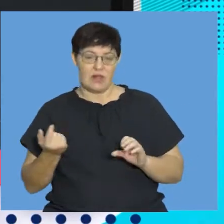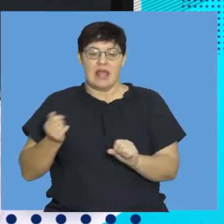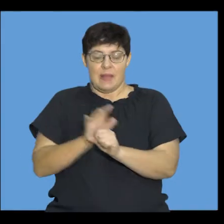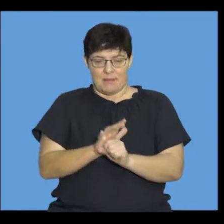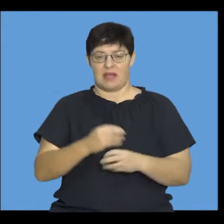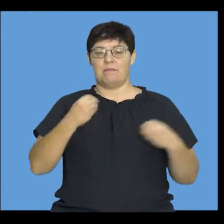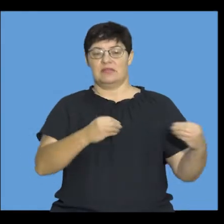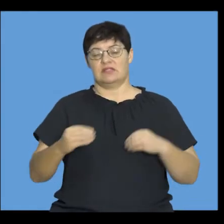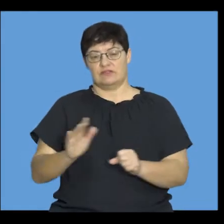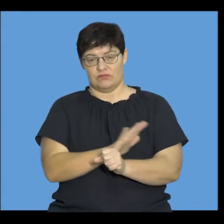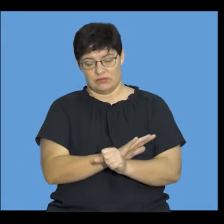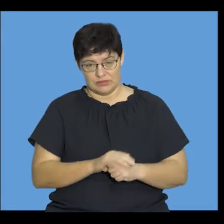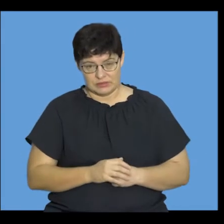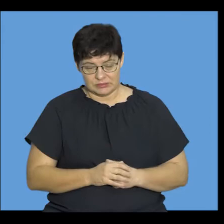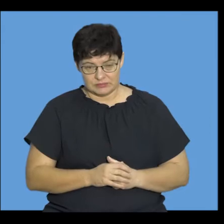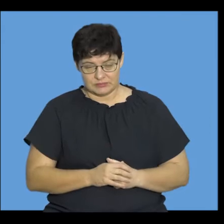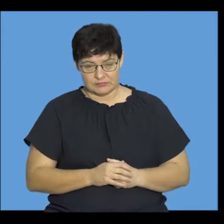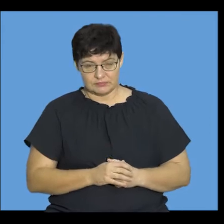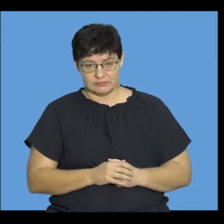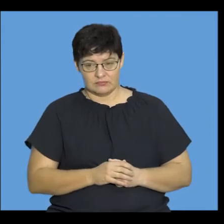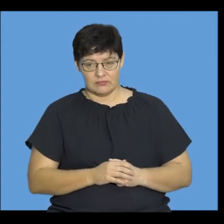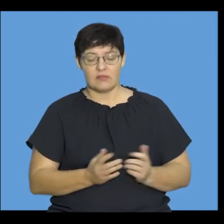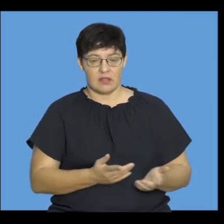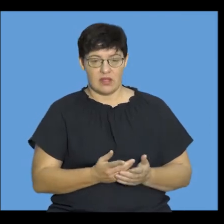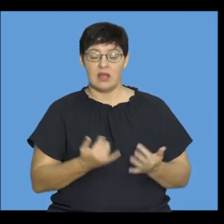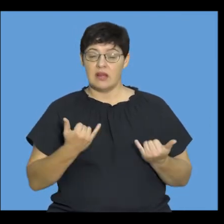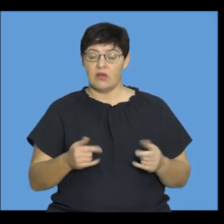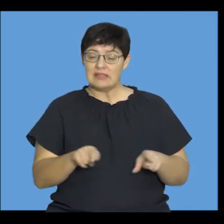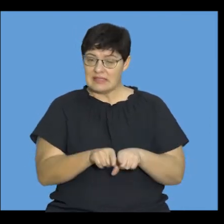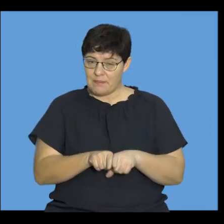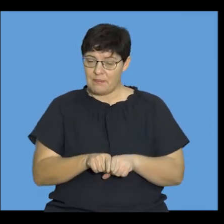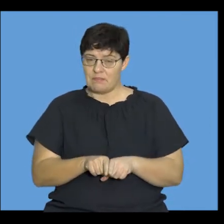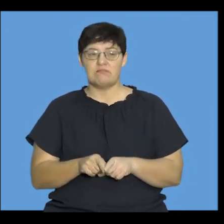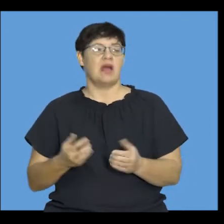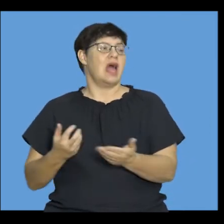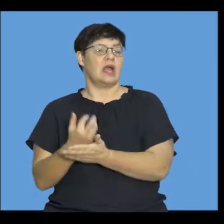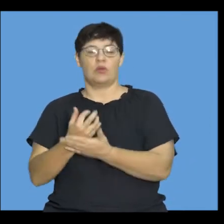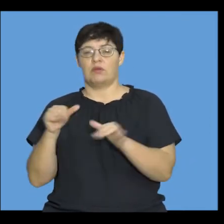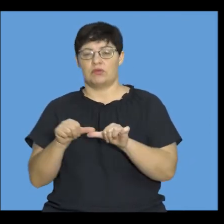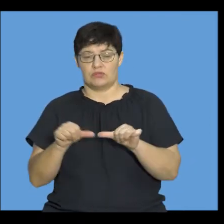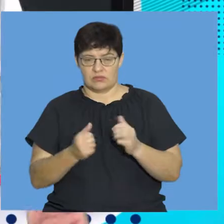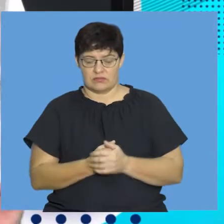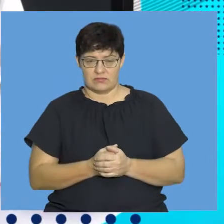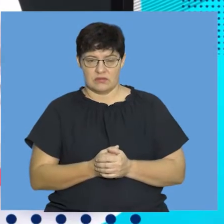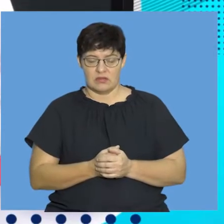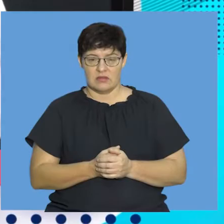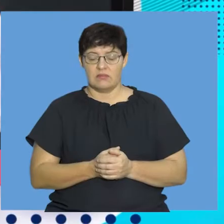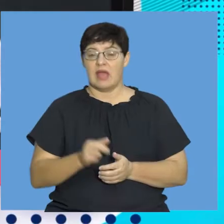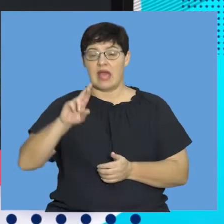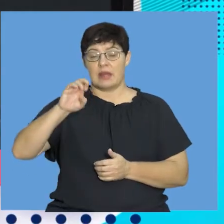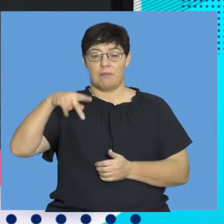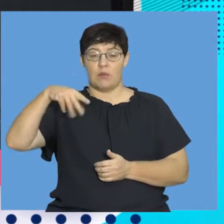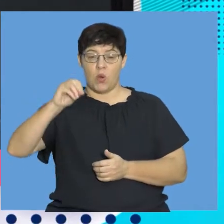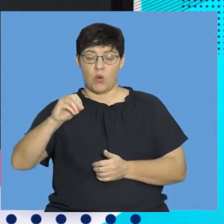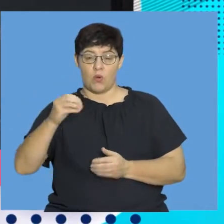right? Then you look at economic measures. You look at, for example, the repo rate in the country, you look at the interest